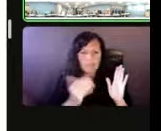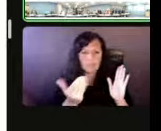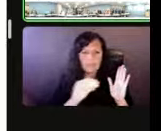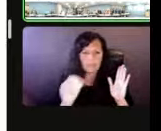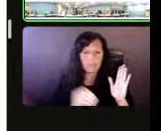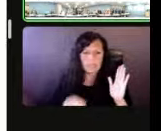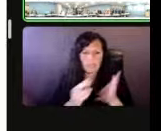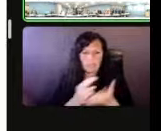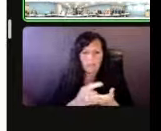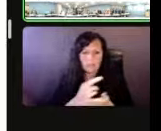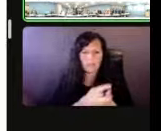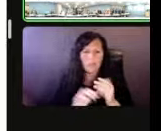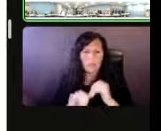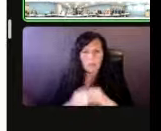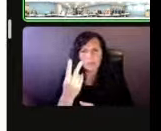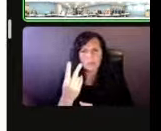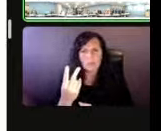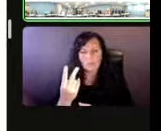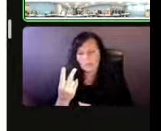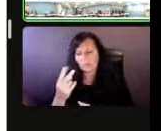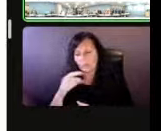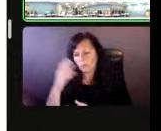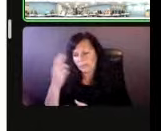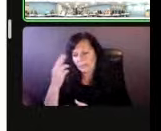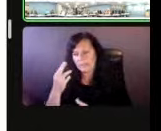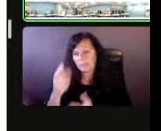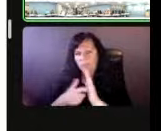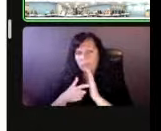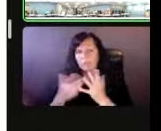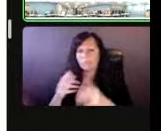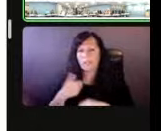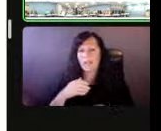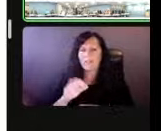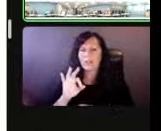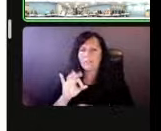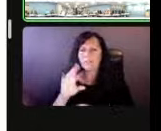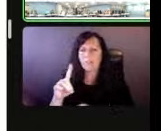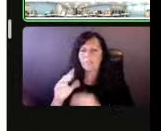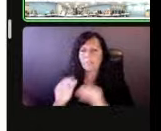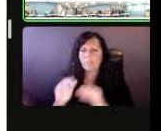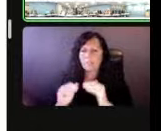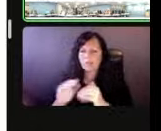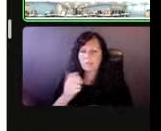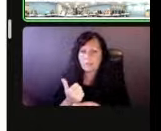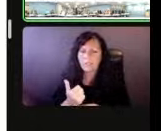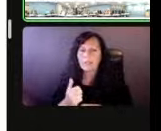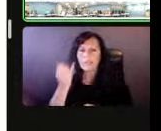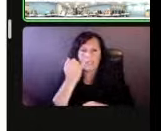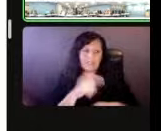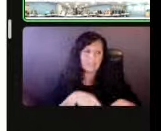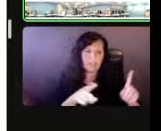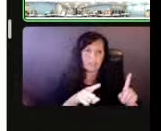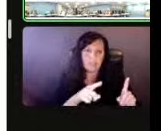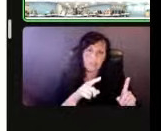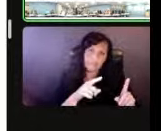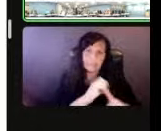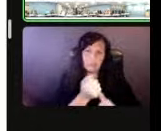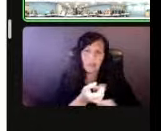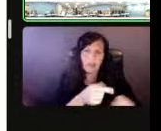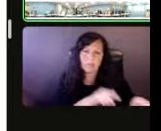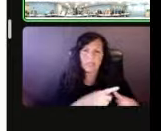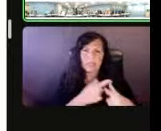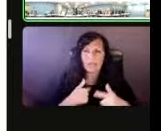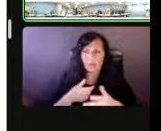two couple very important reasons we have to have that fund balance in place. And if we were in a different situation, I'd actually be asking to have a little bit